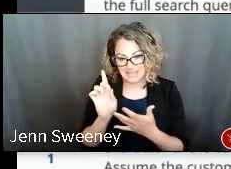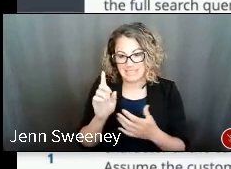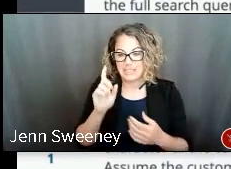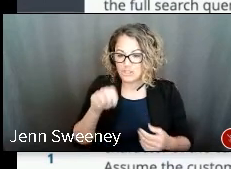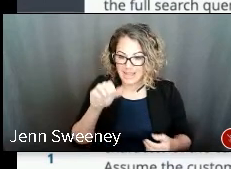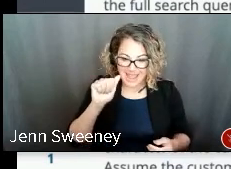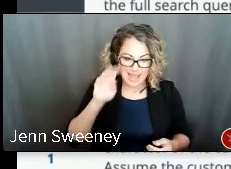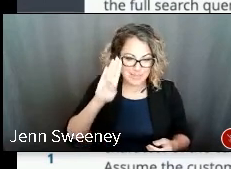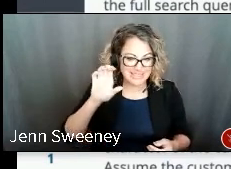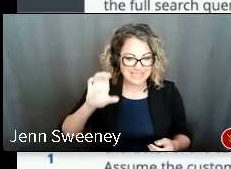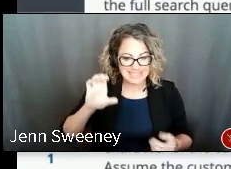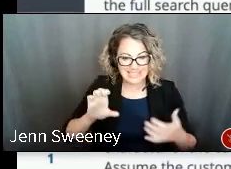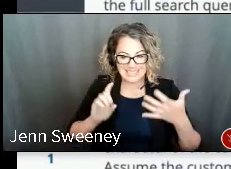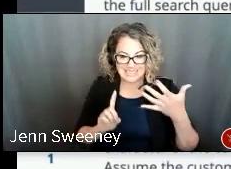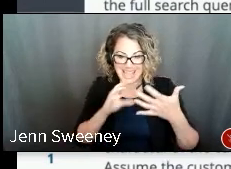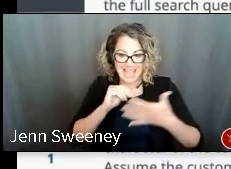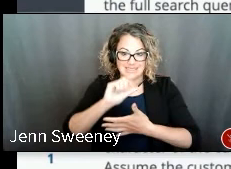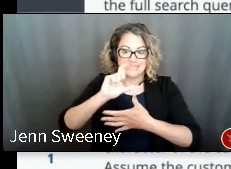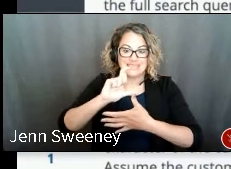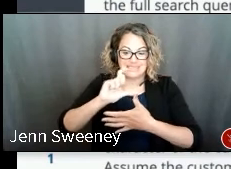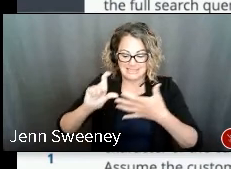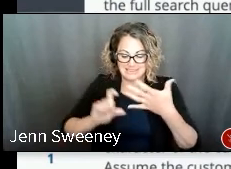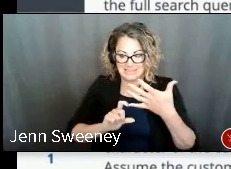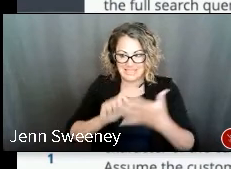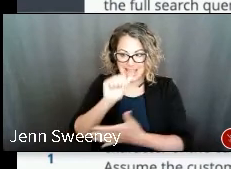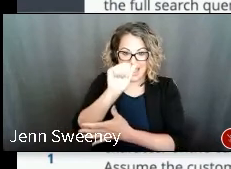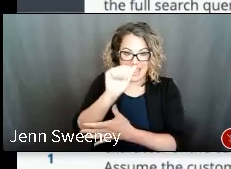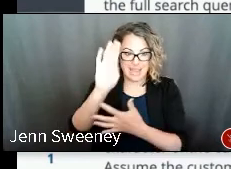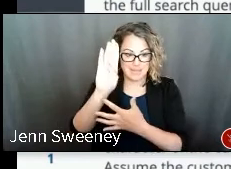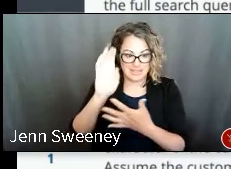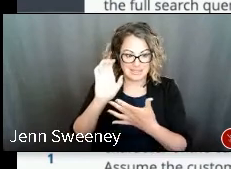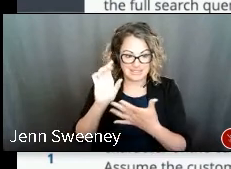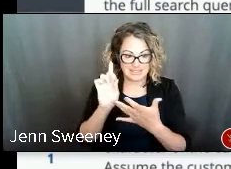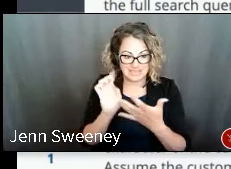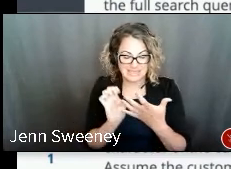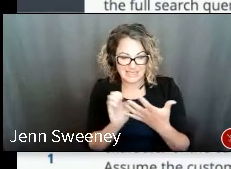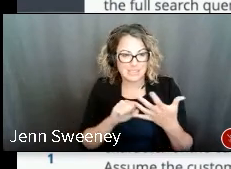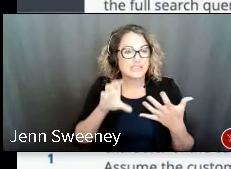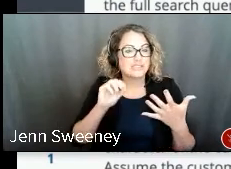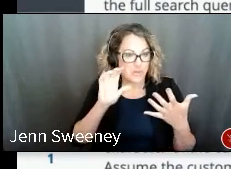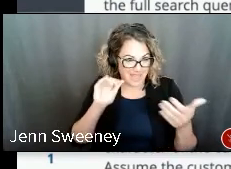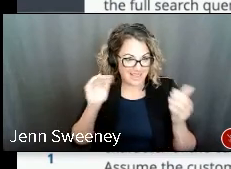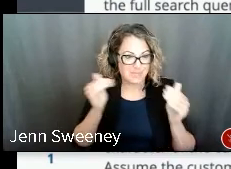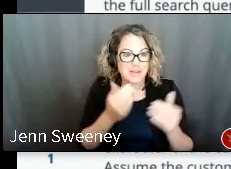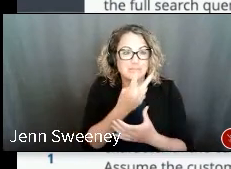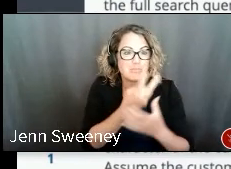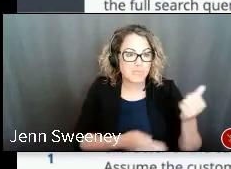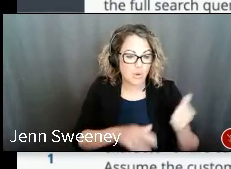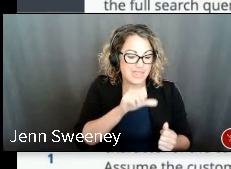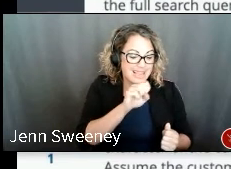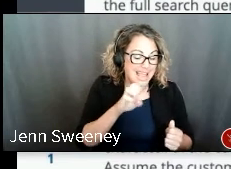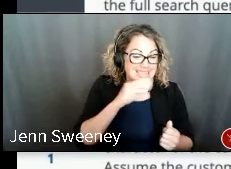ABCCD, and also this capital letter. So this reminds me again that we compare both inputs in case